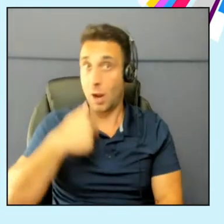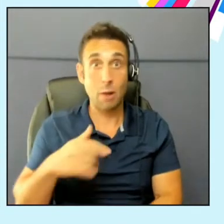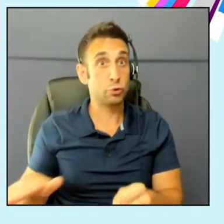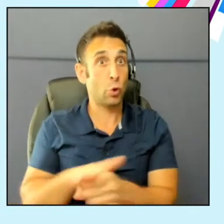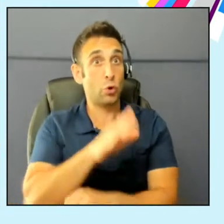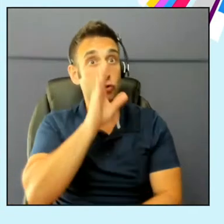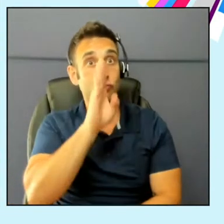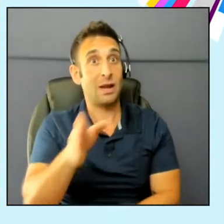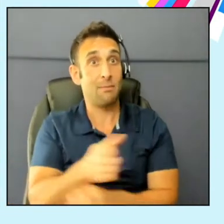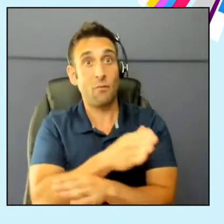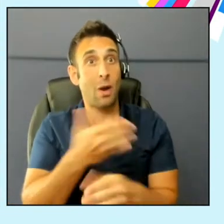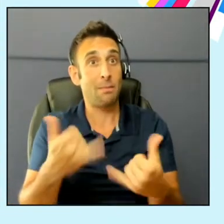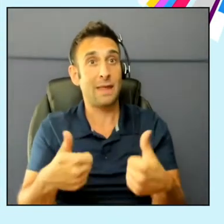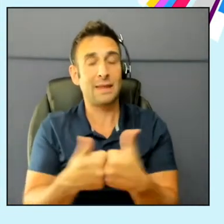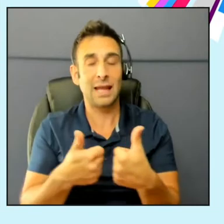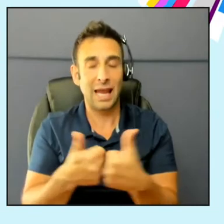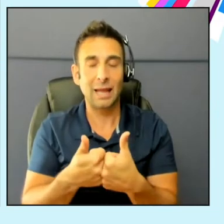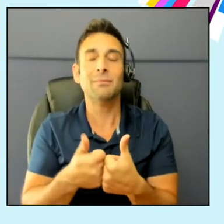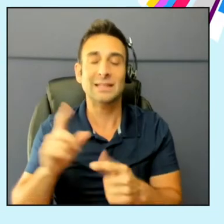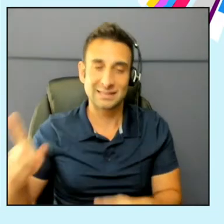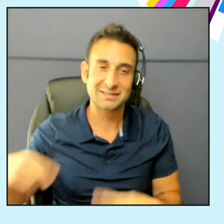game, and that has since changed.